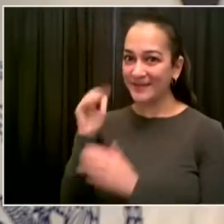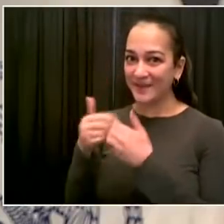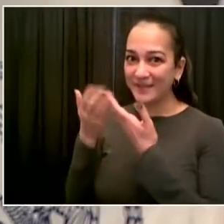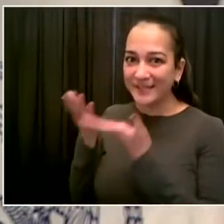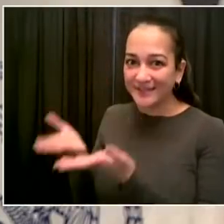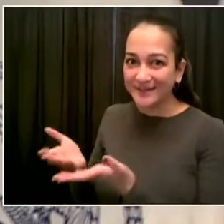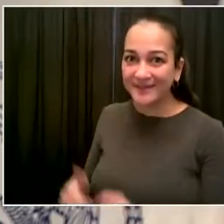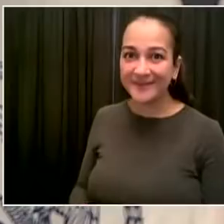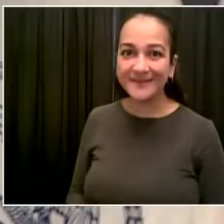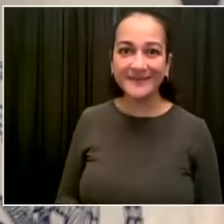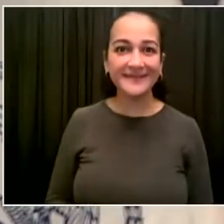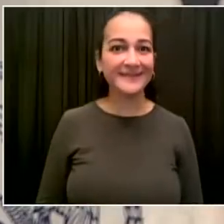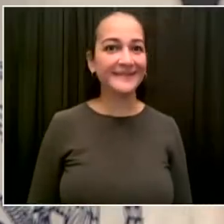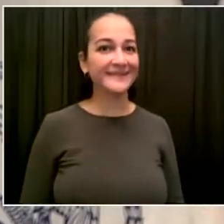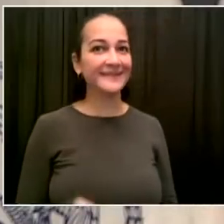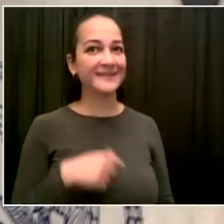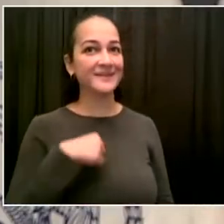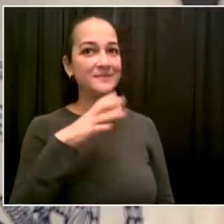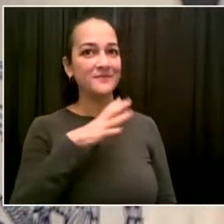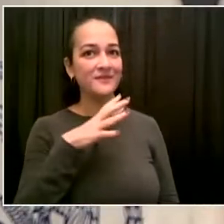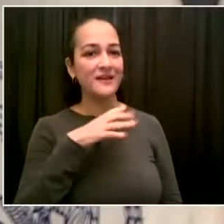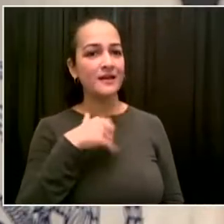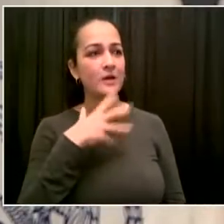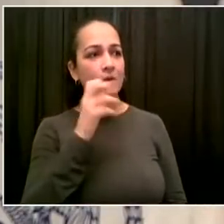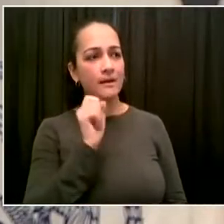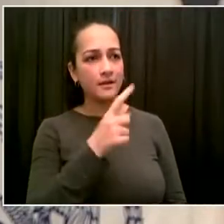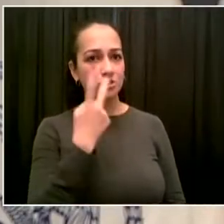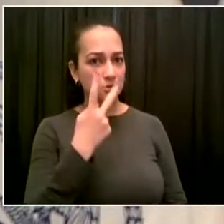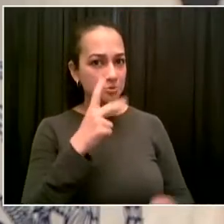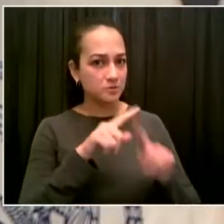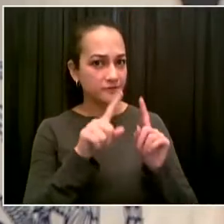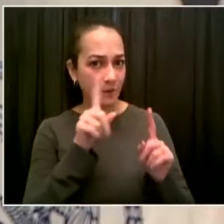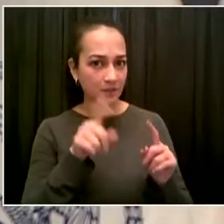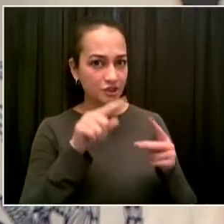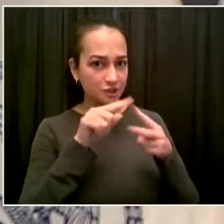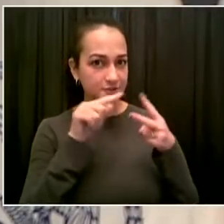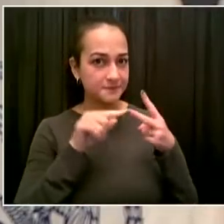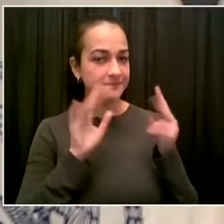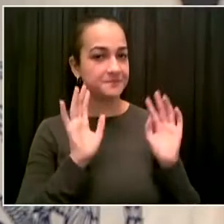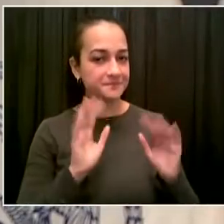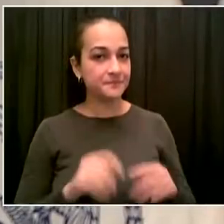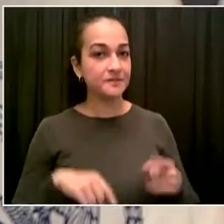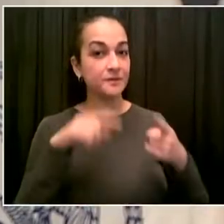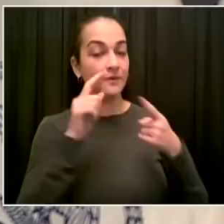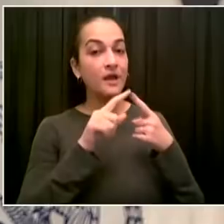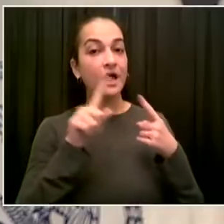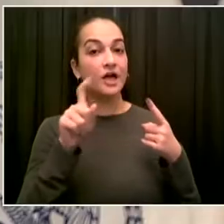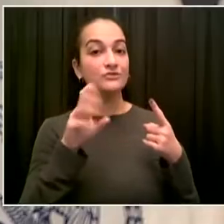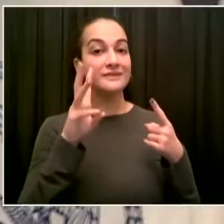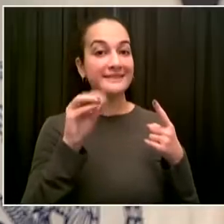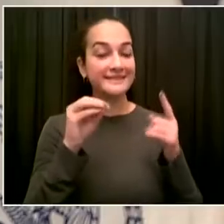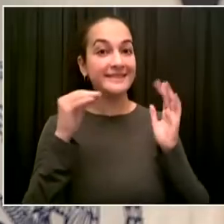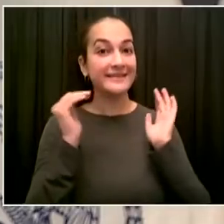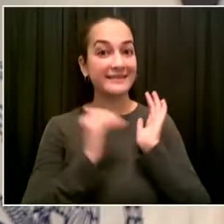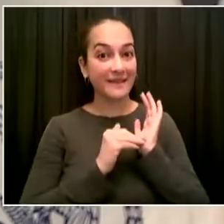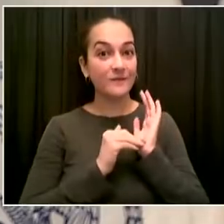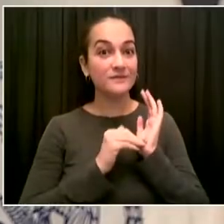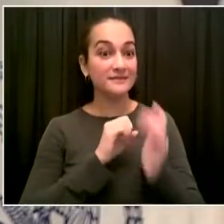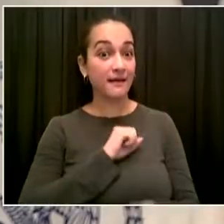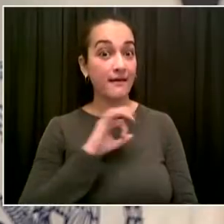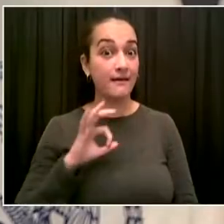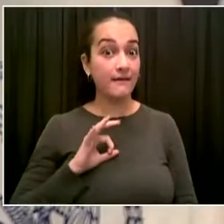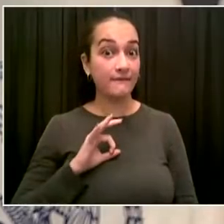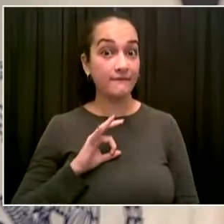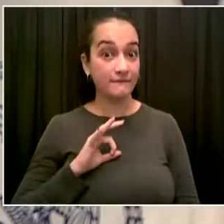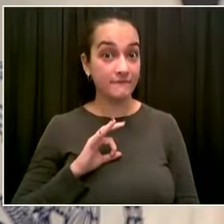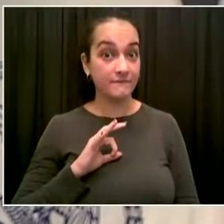seen somewhere the figure of 160,000 city employees are going to be covered by this mandate. fire, police, sanitation, eventually in December,